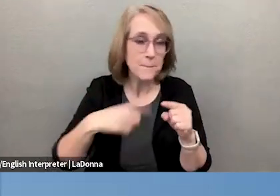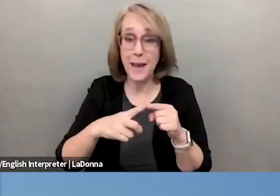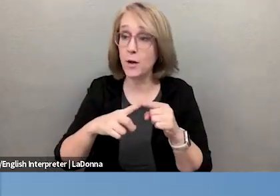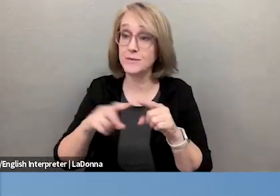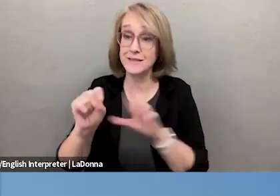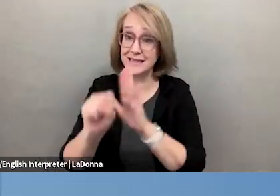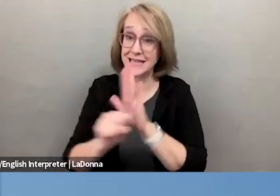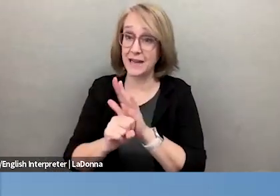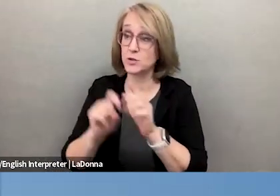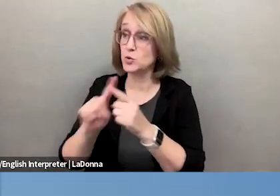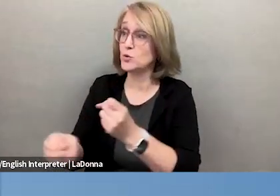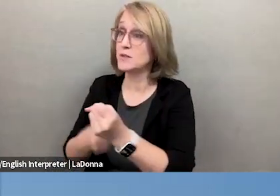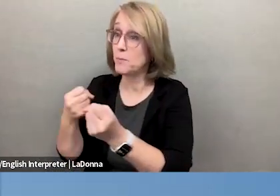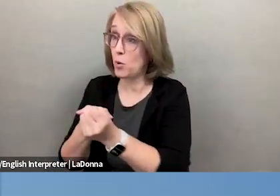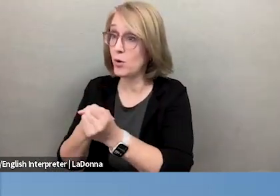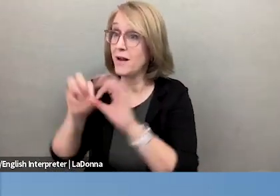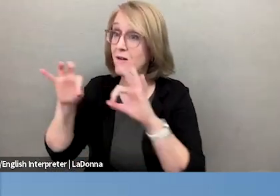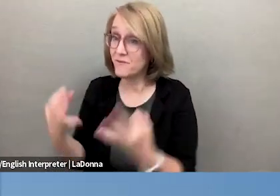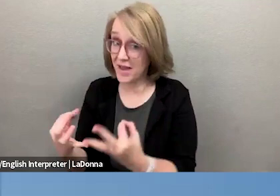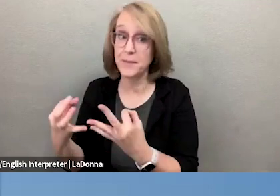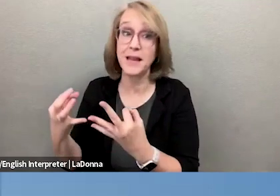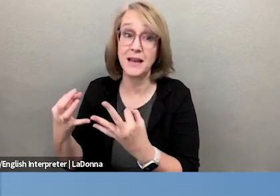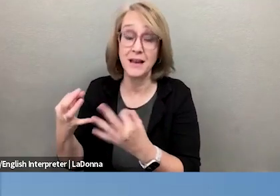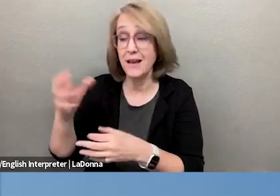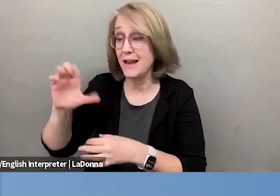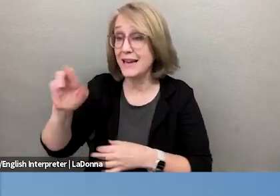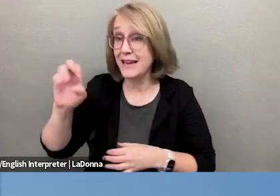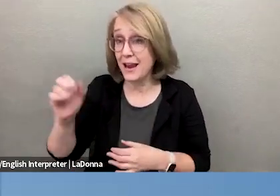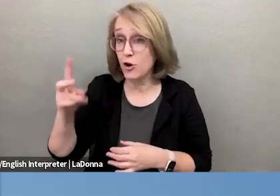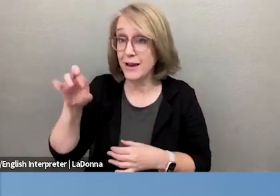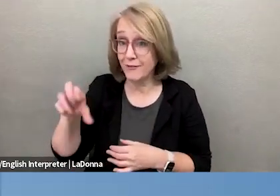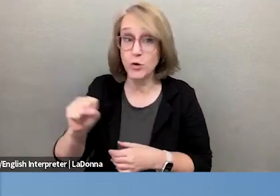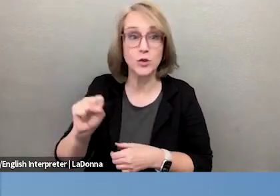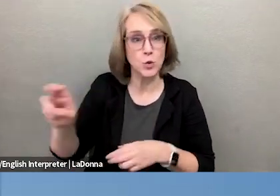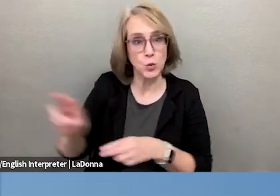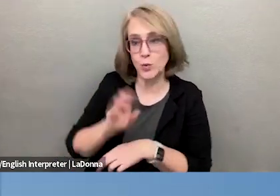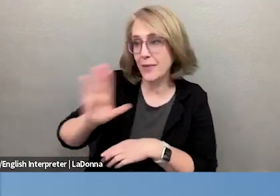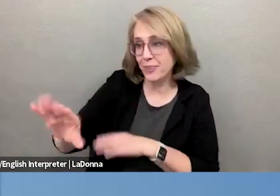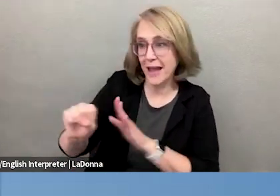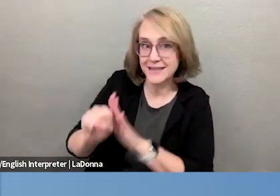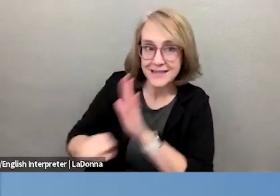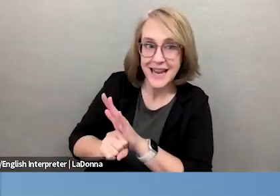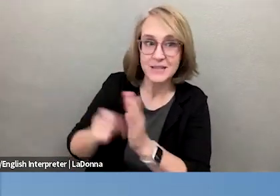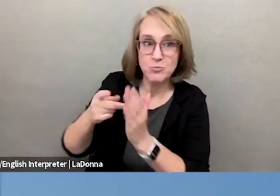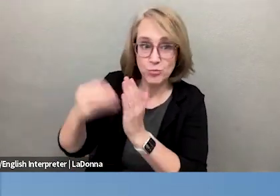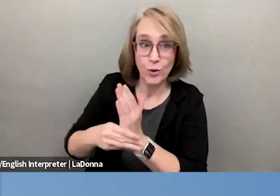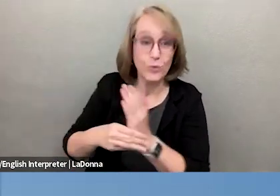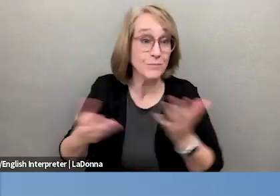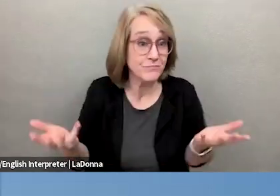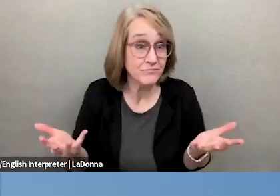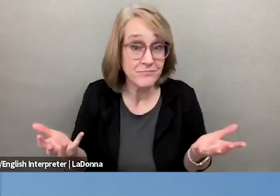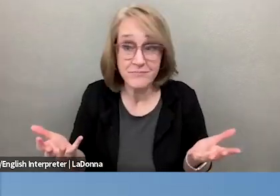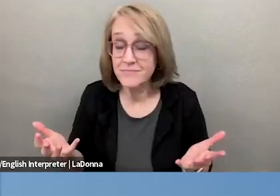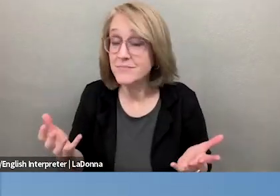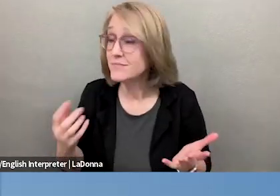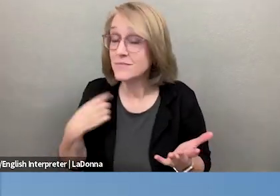states to support family caregivers through their Medicaid program, a state could choose to do that on their own.